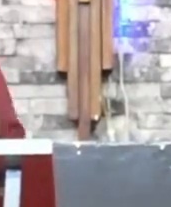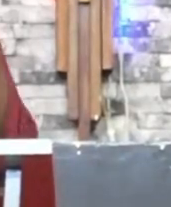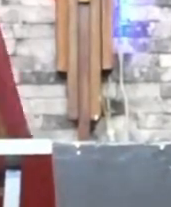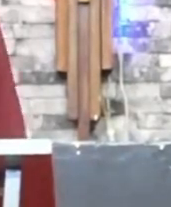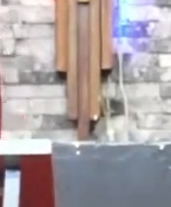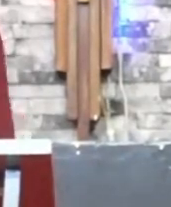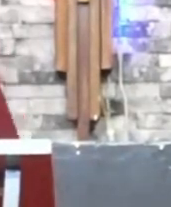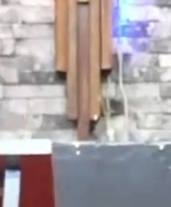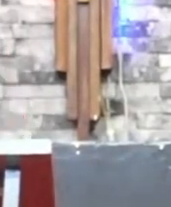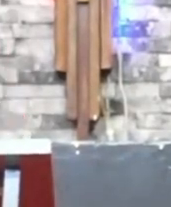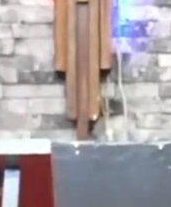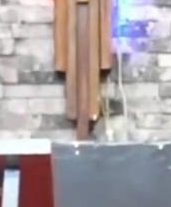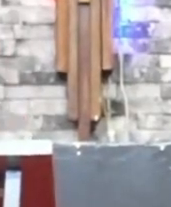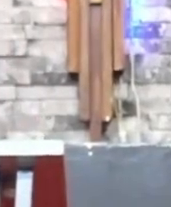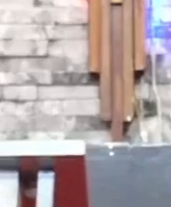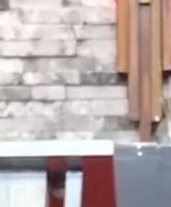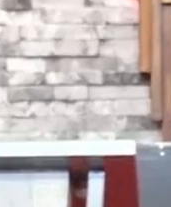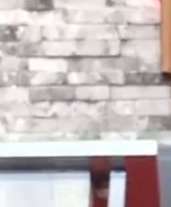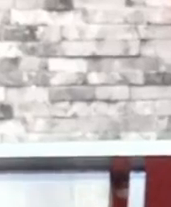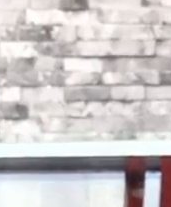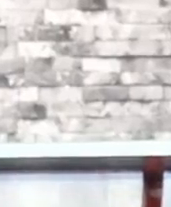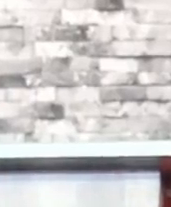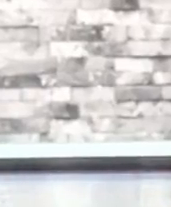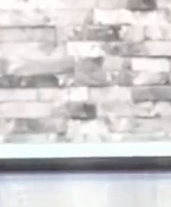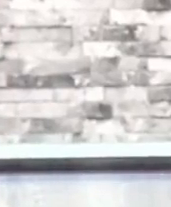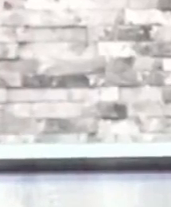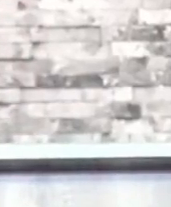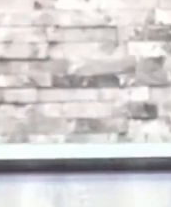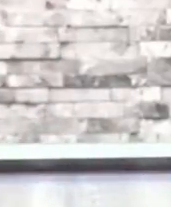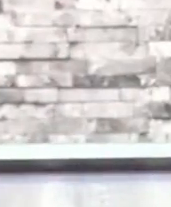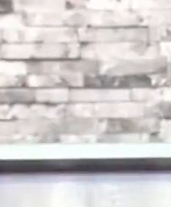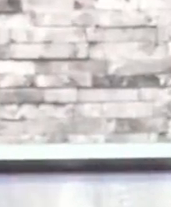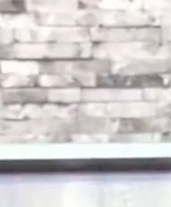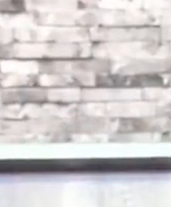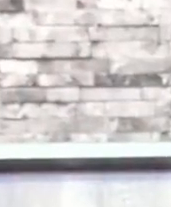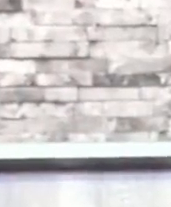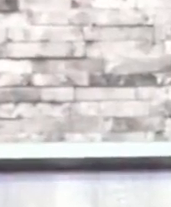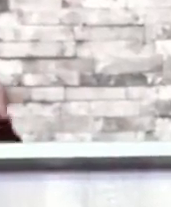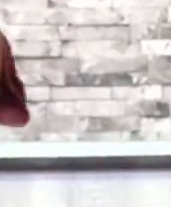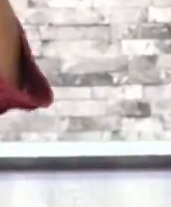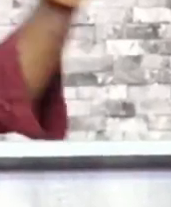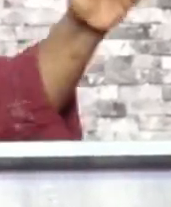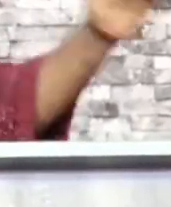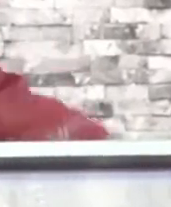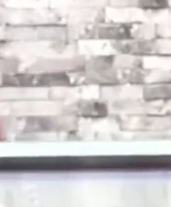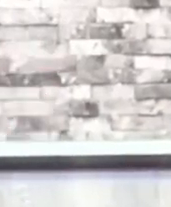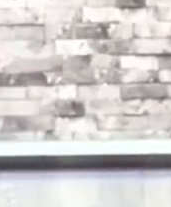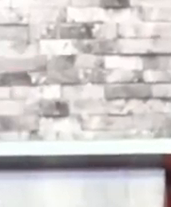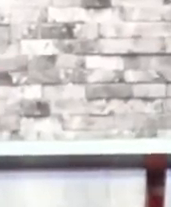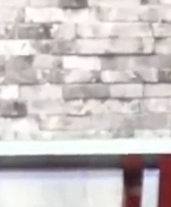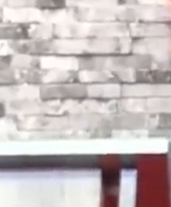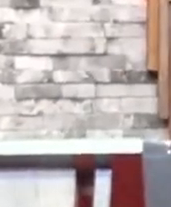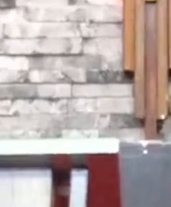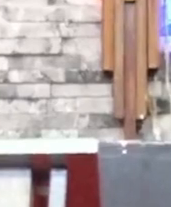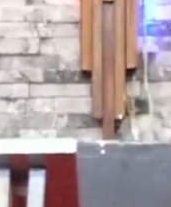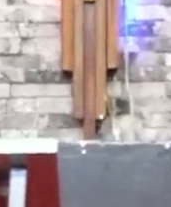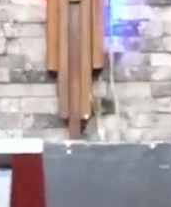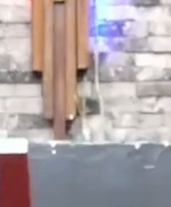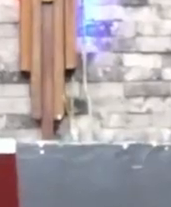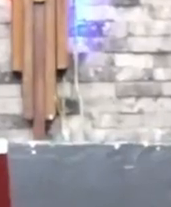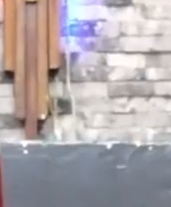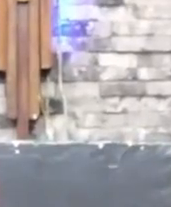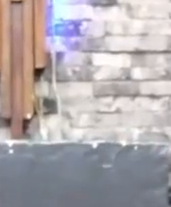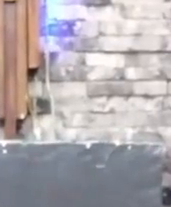their security, and they chose to follow this man whom they had known in the village as a son of a